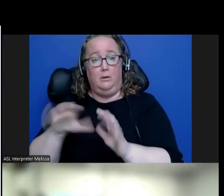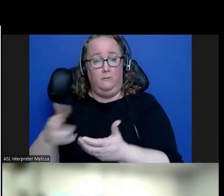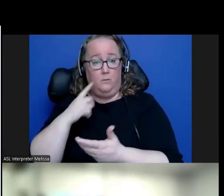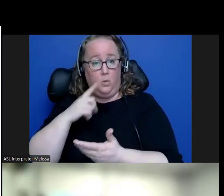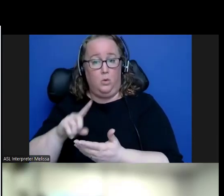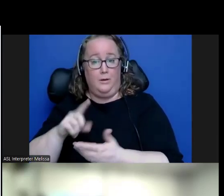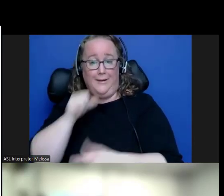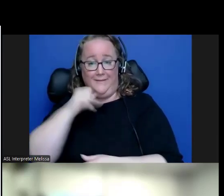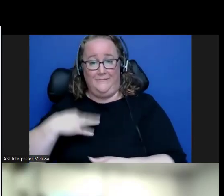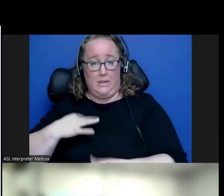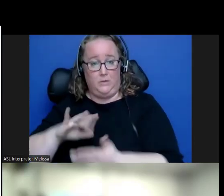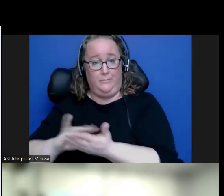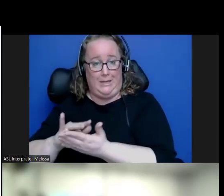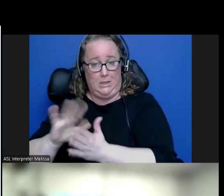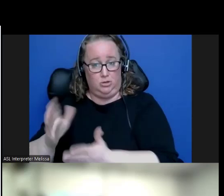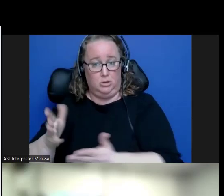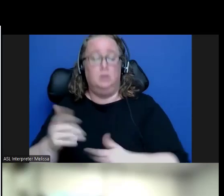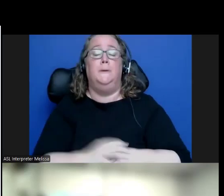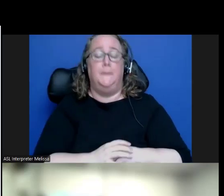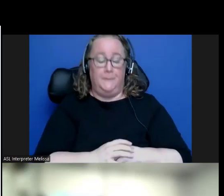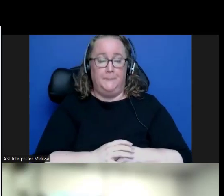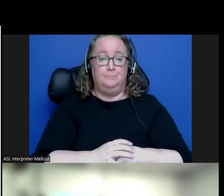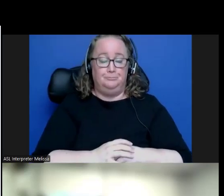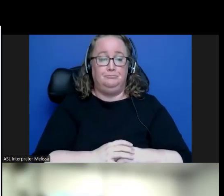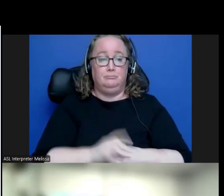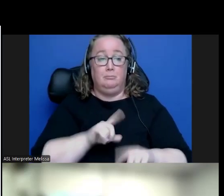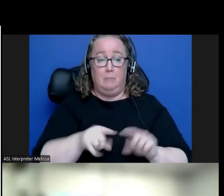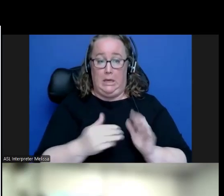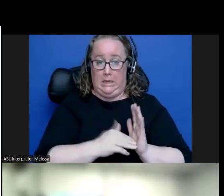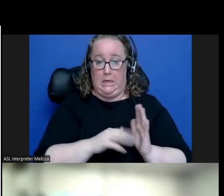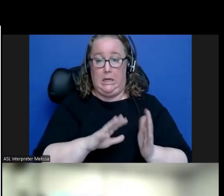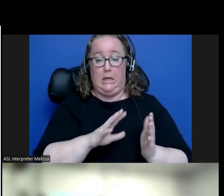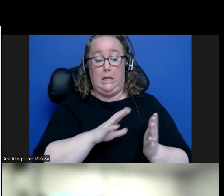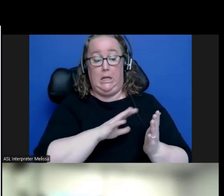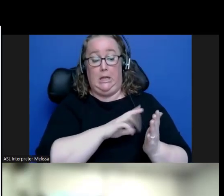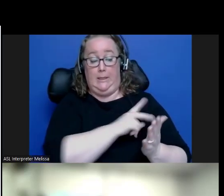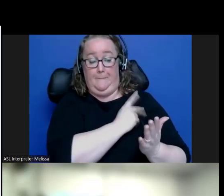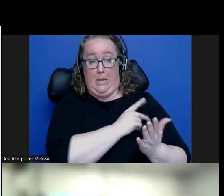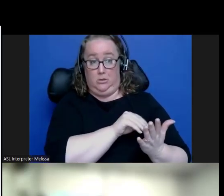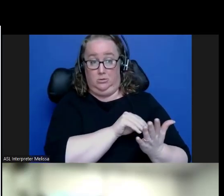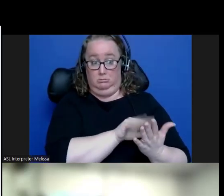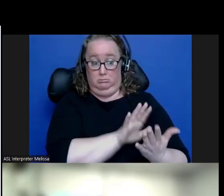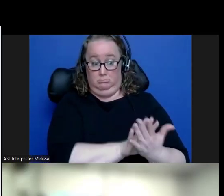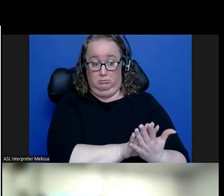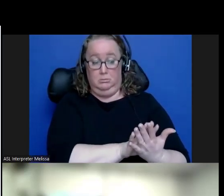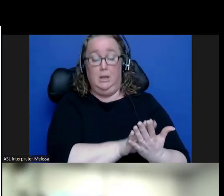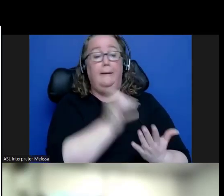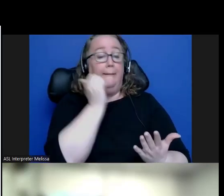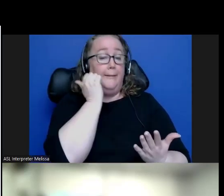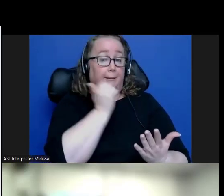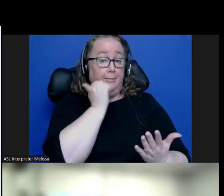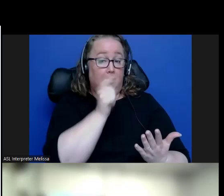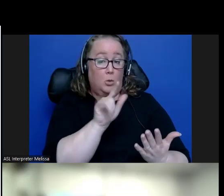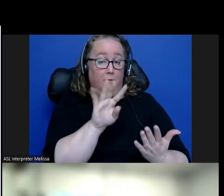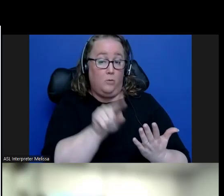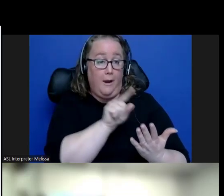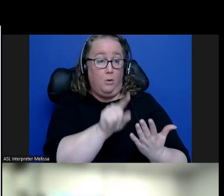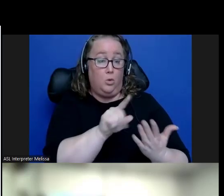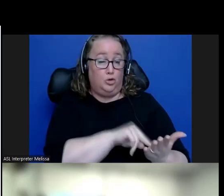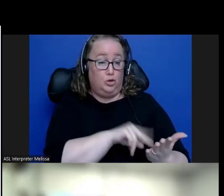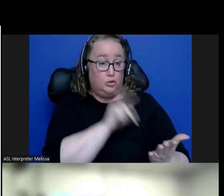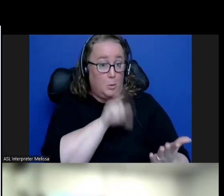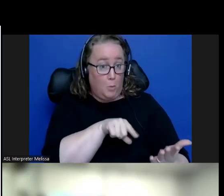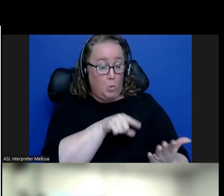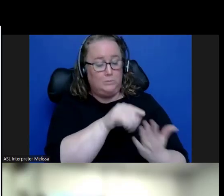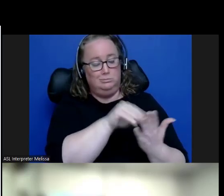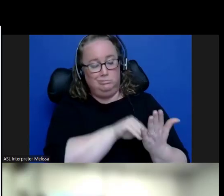as we discussed earlier. But patient medical records and daily 24-hour nursing reports that